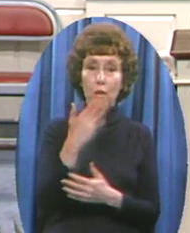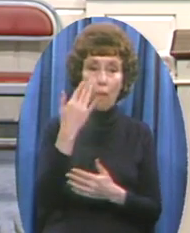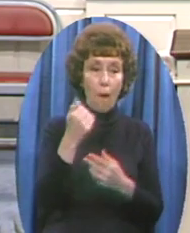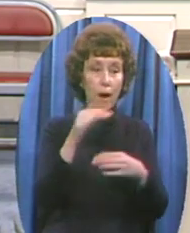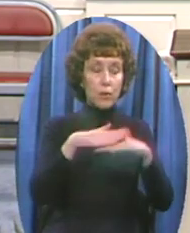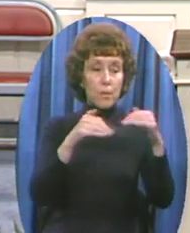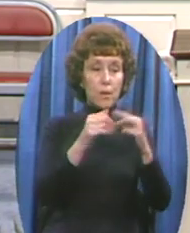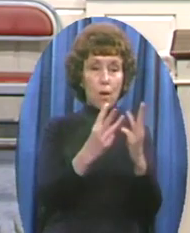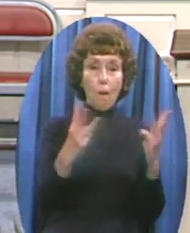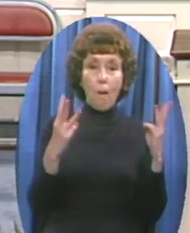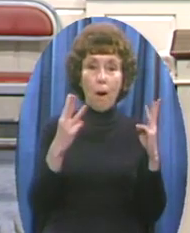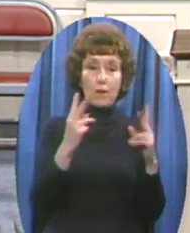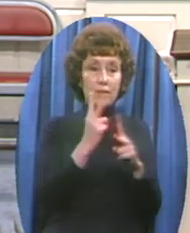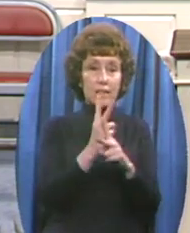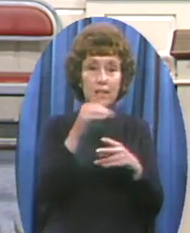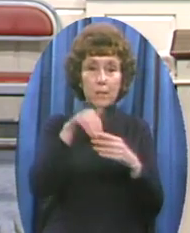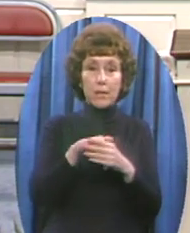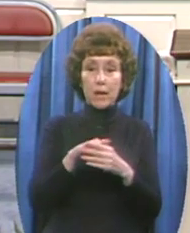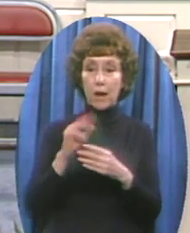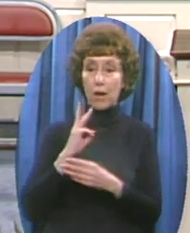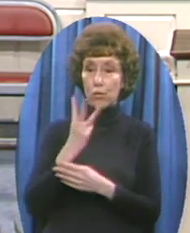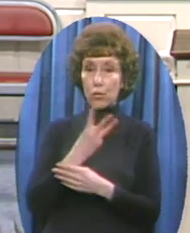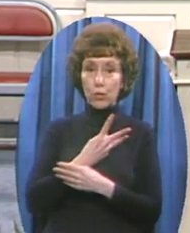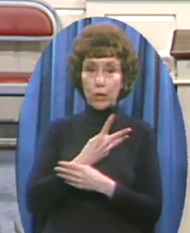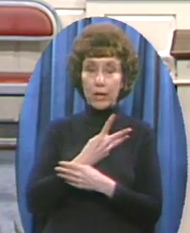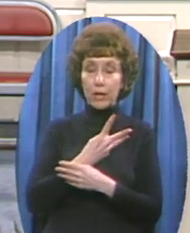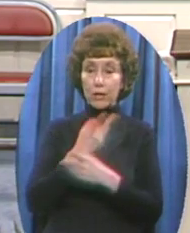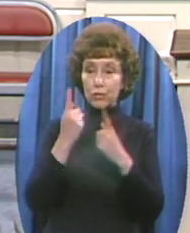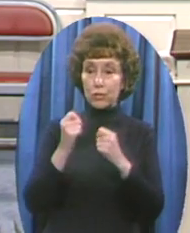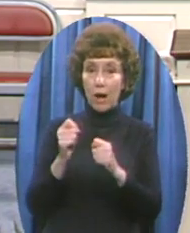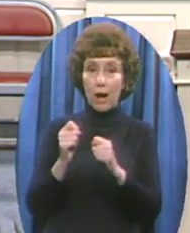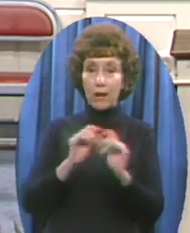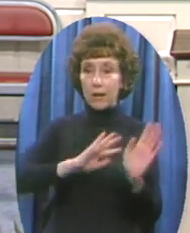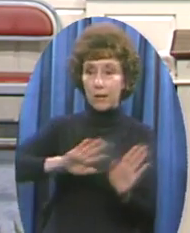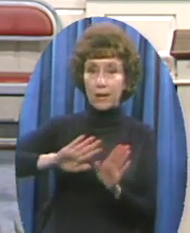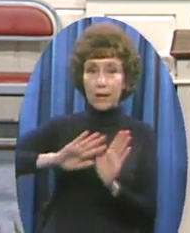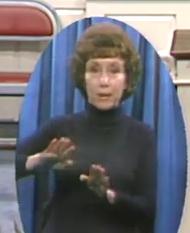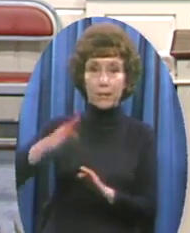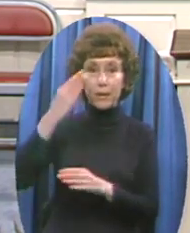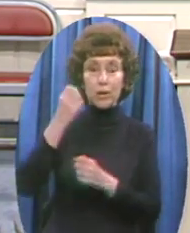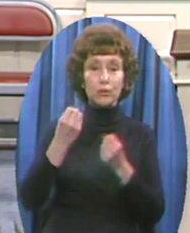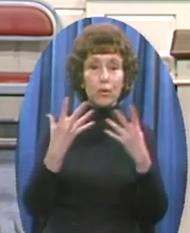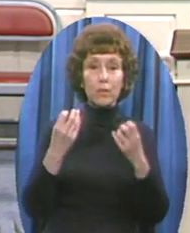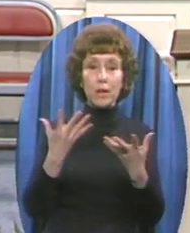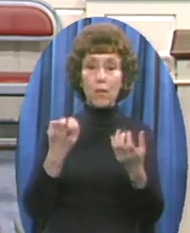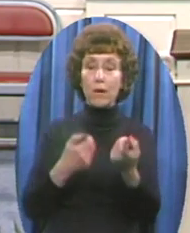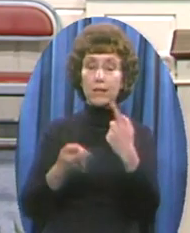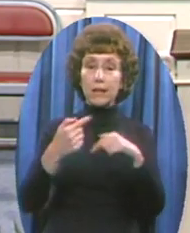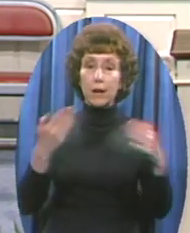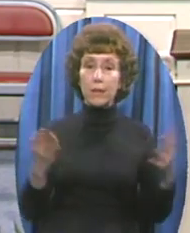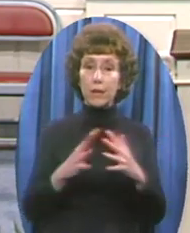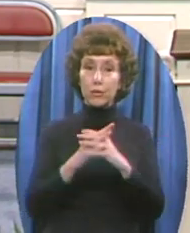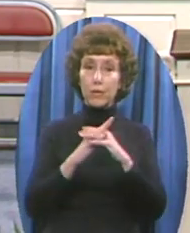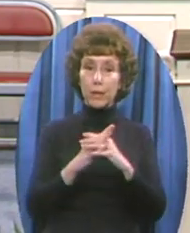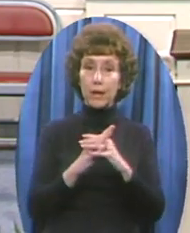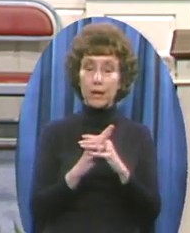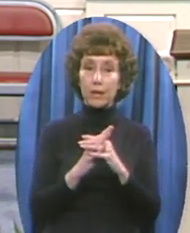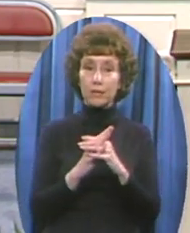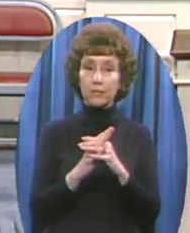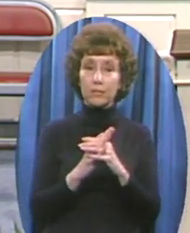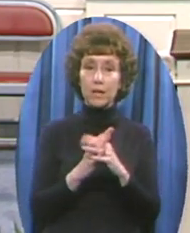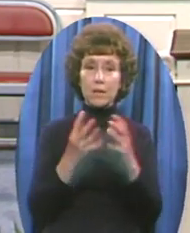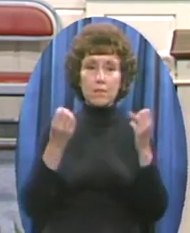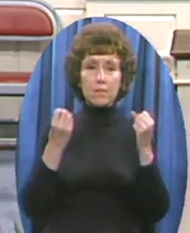1917, the Bolshevik Revolution. 142 million people have been slain by the communists, the Leninists,